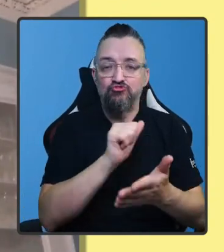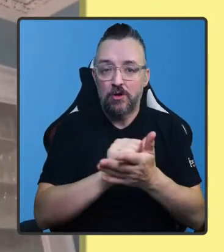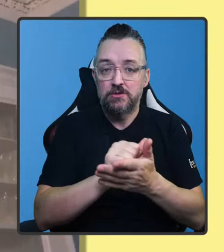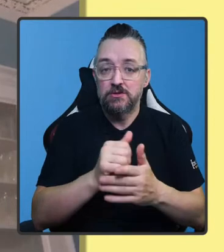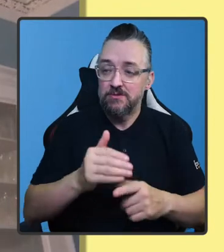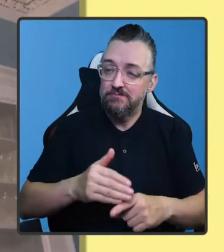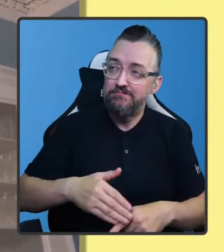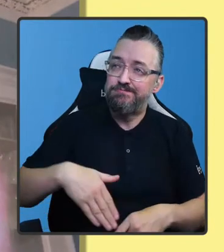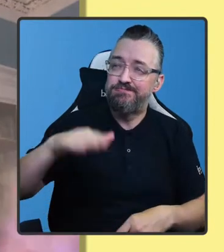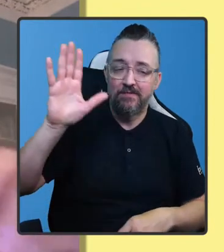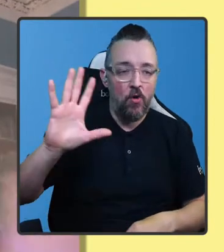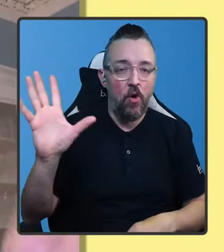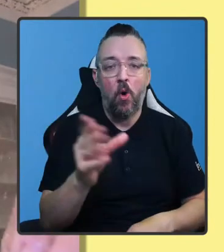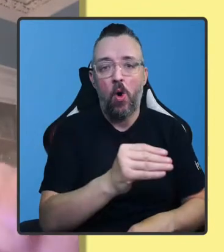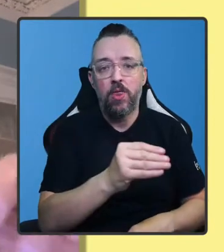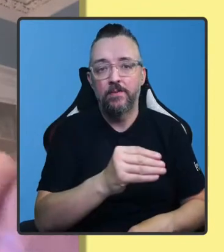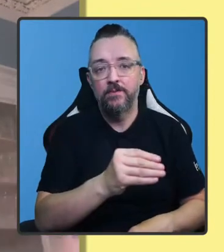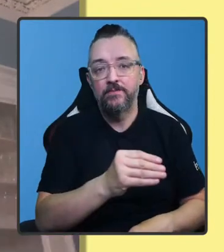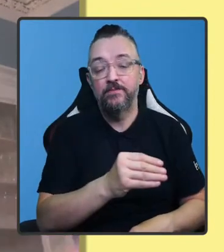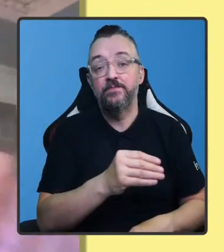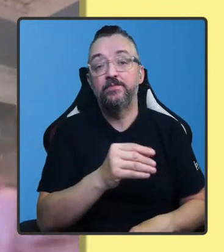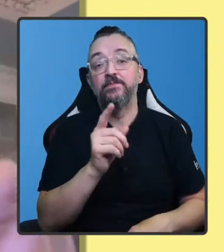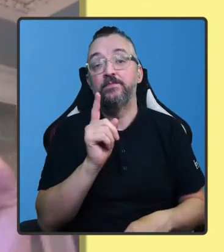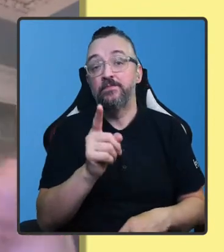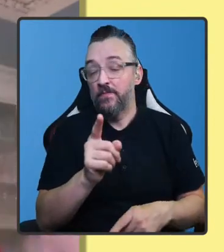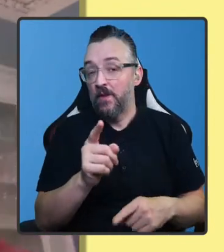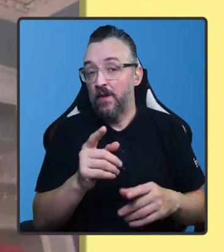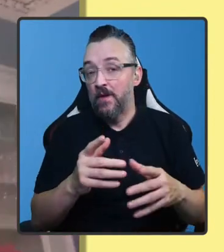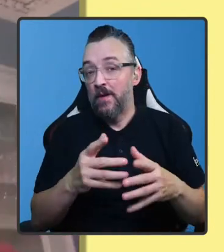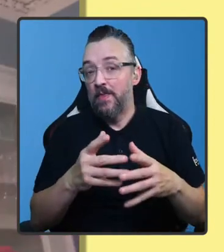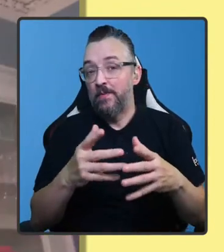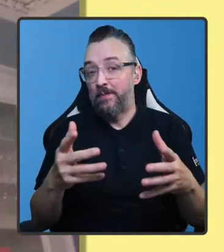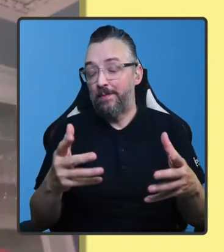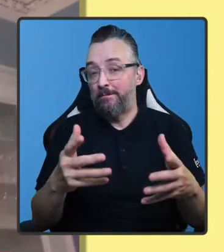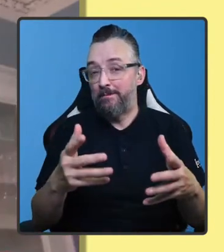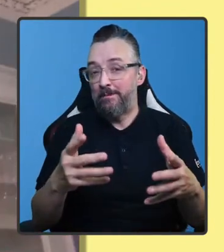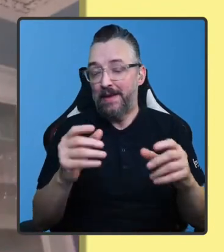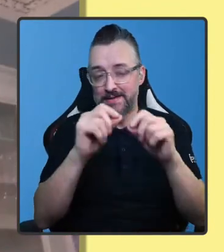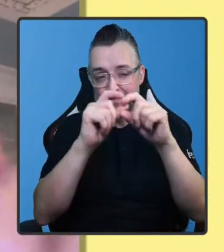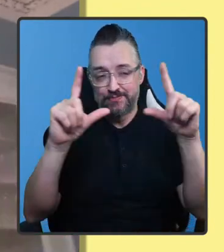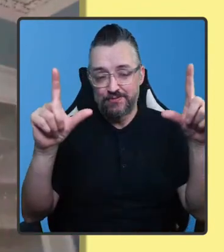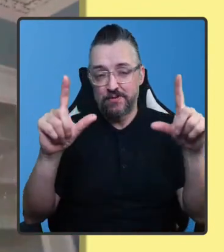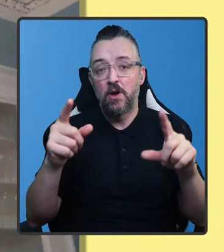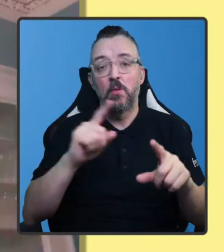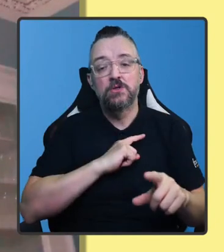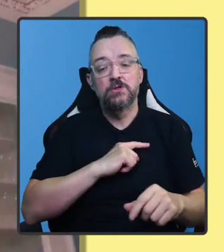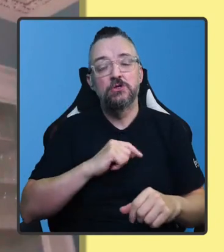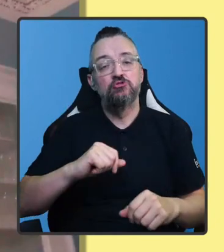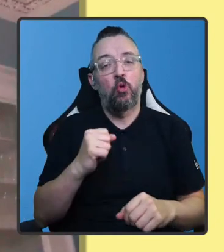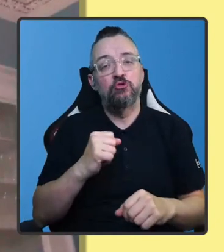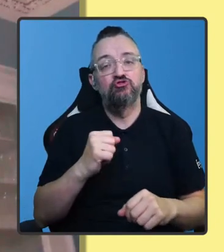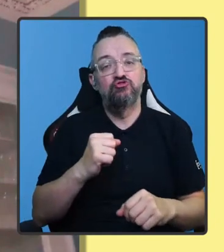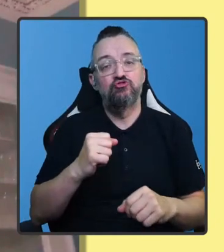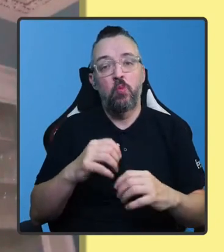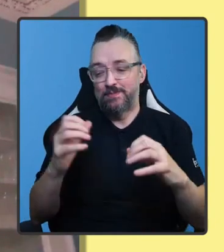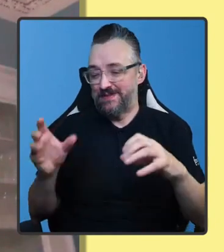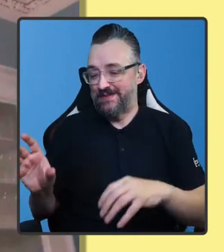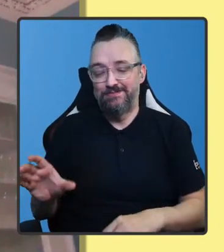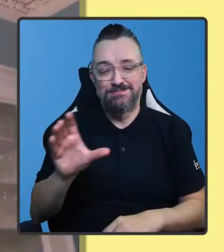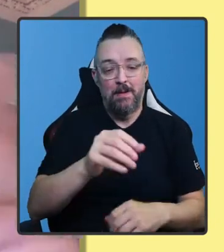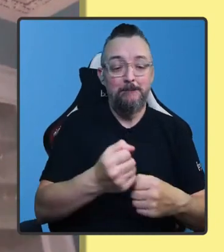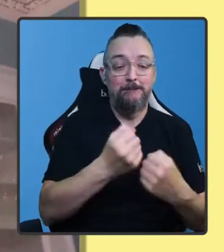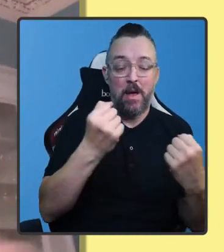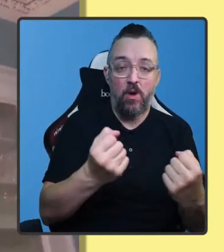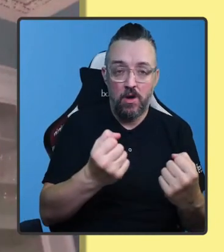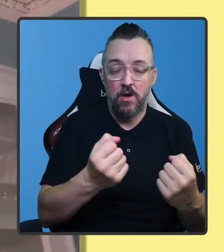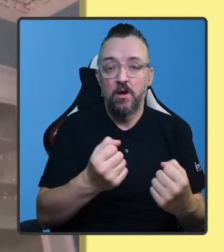life. And the bigger picture is why, within the limited powers of devolution, the SNP's